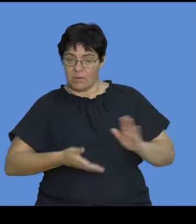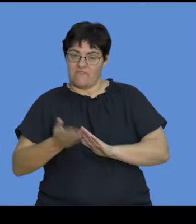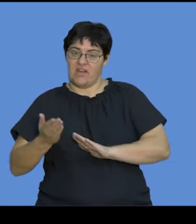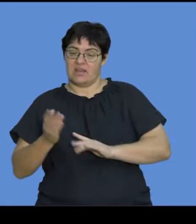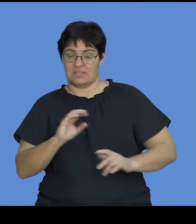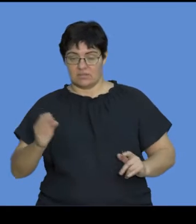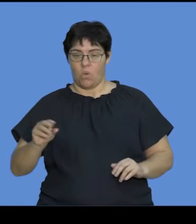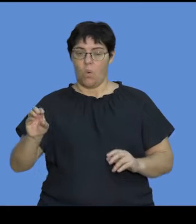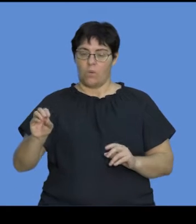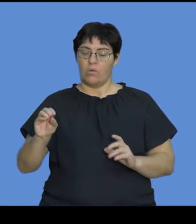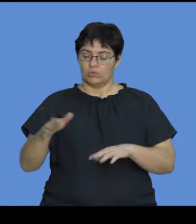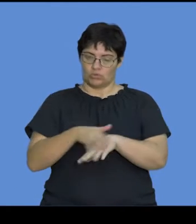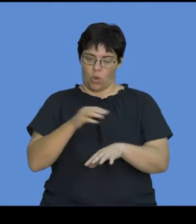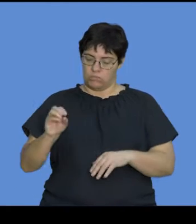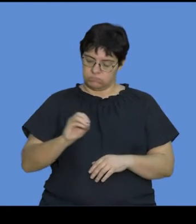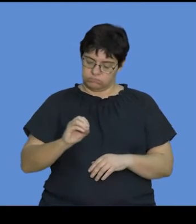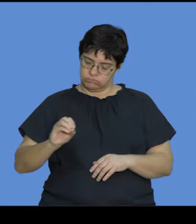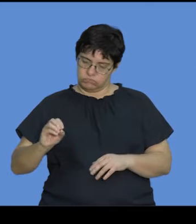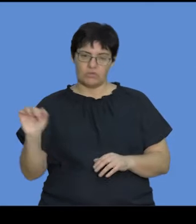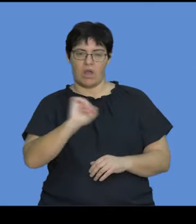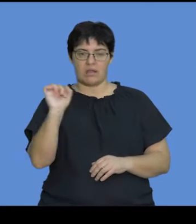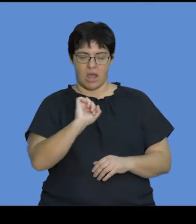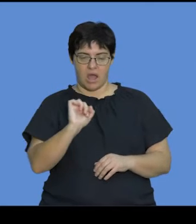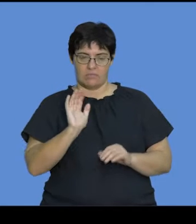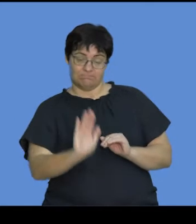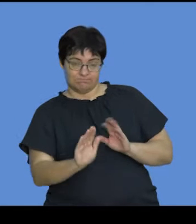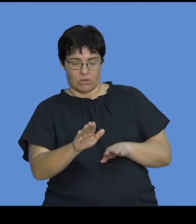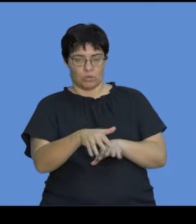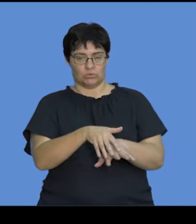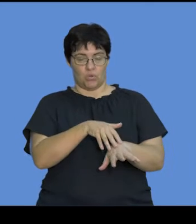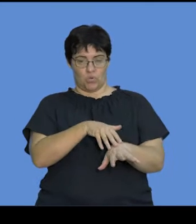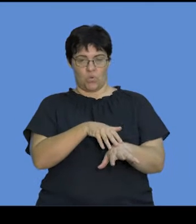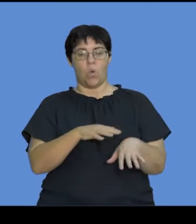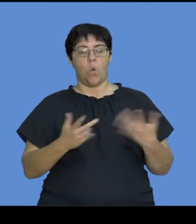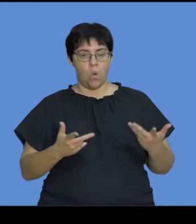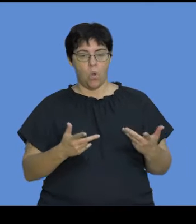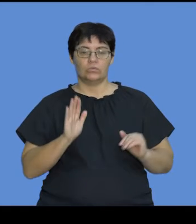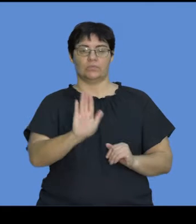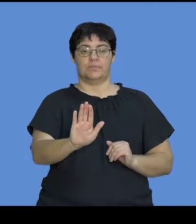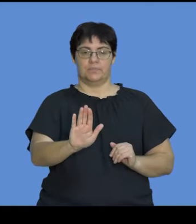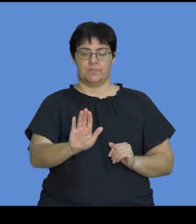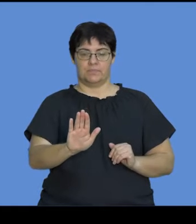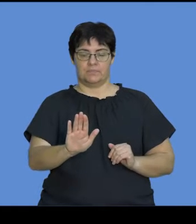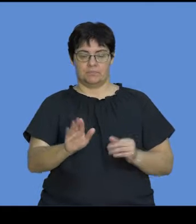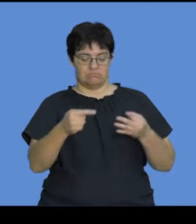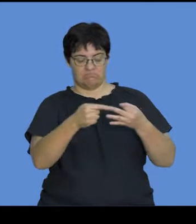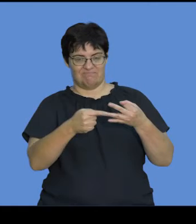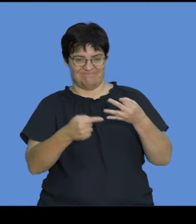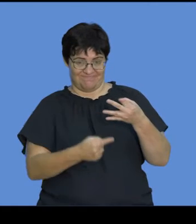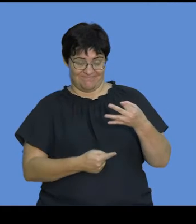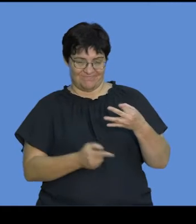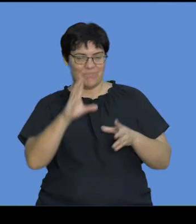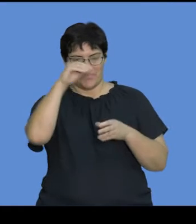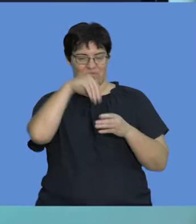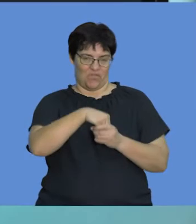faster, slow down, like driving in a car and putting the brakes on, or it can make an object stop. All of those